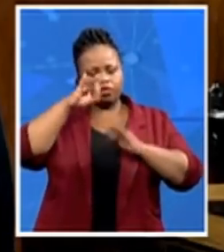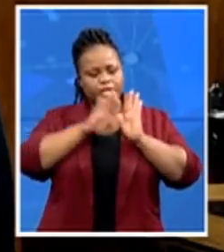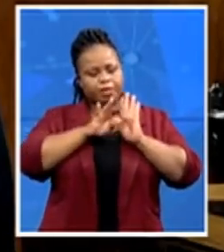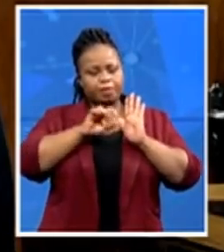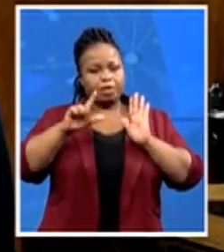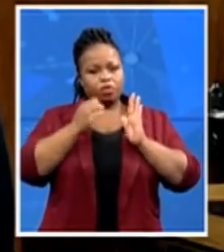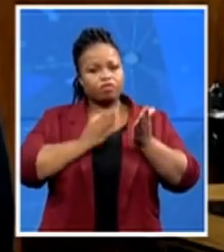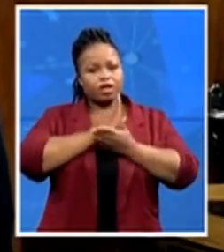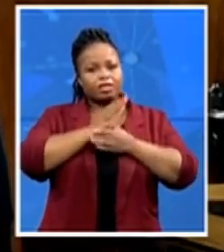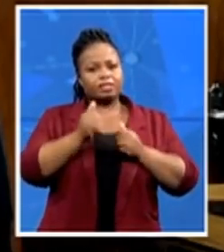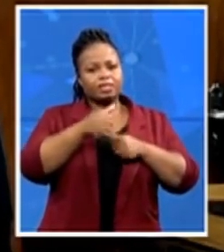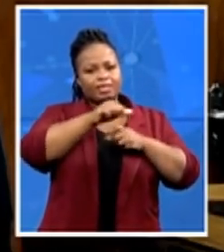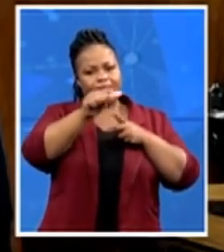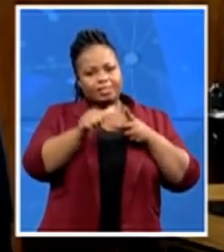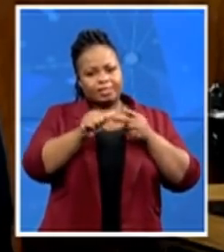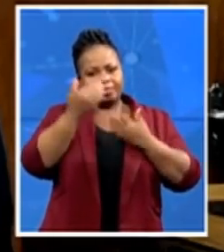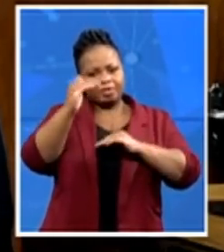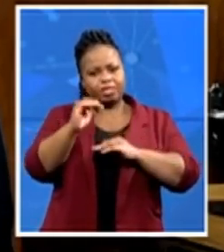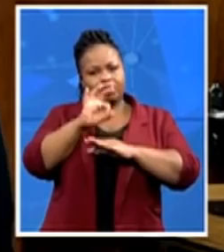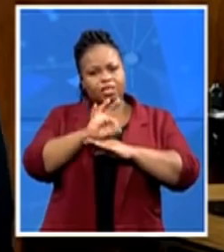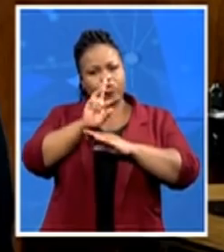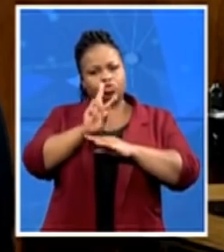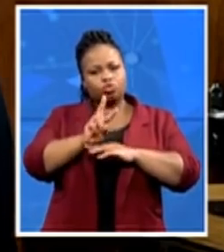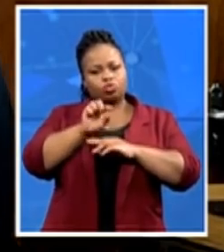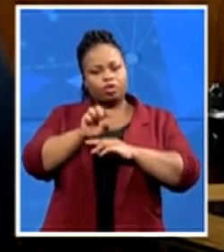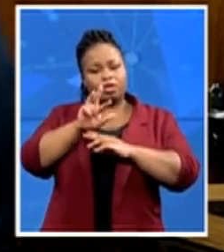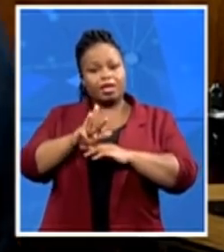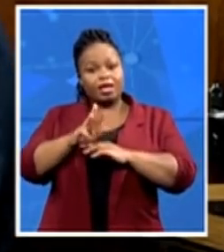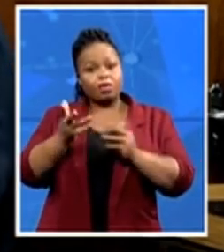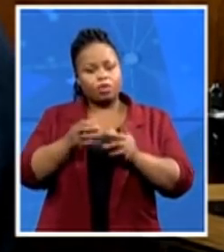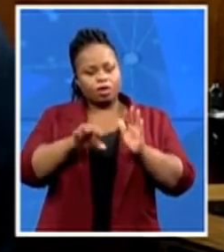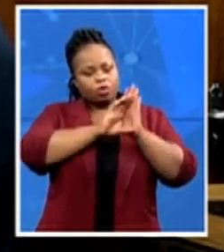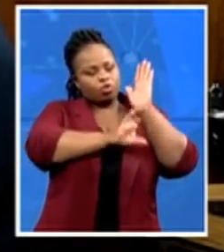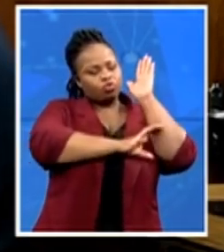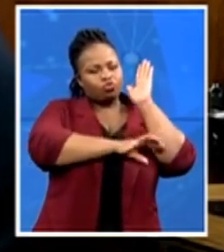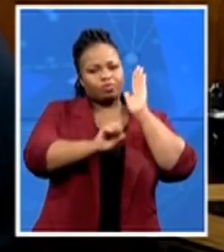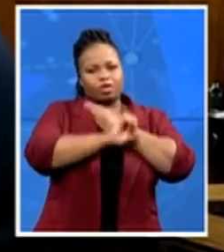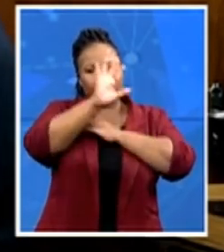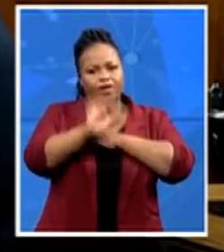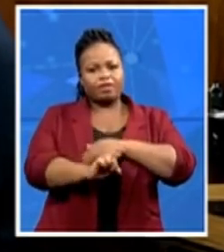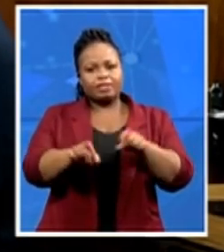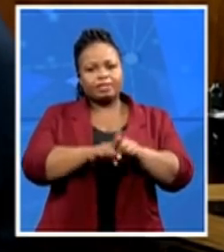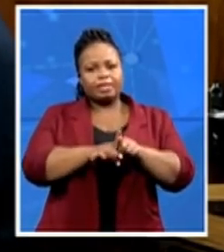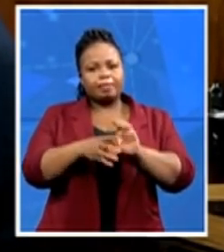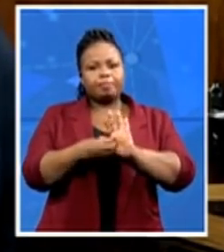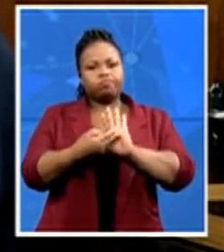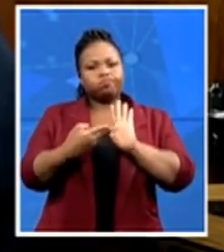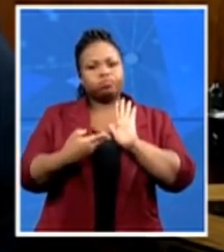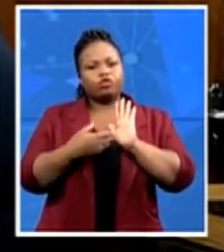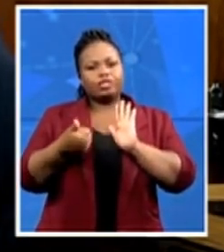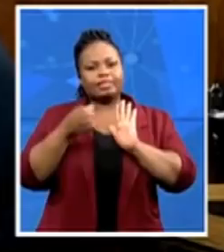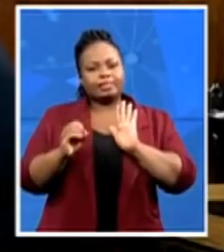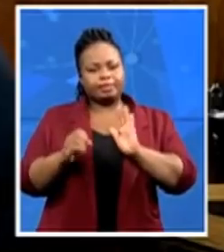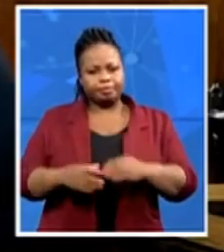National Constitution, as read with Section 60 here. And Your Worship, I have listened carefully